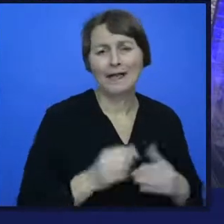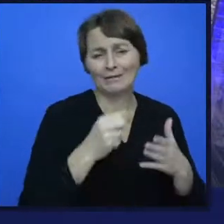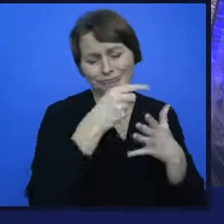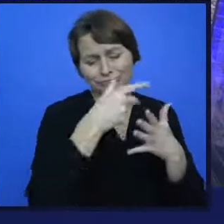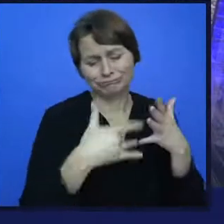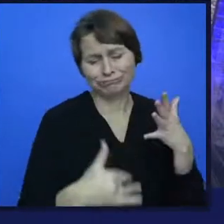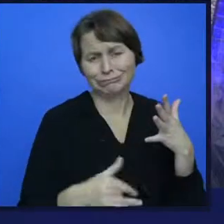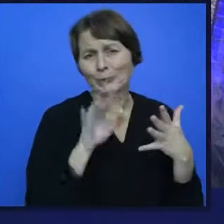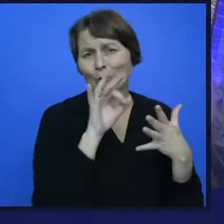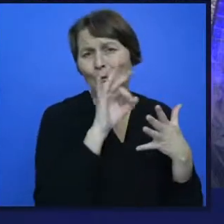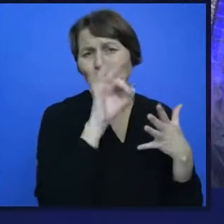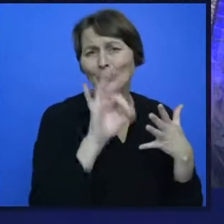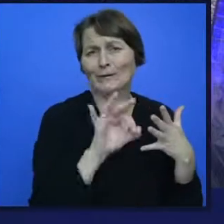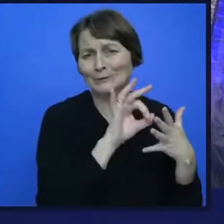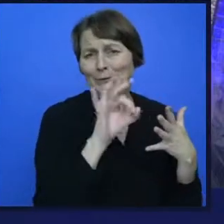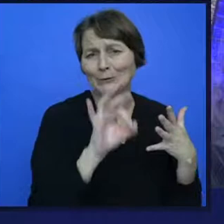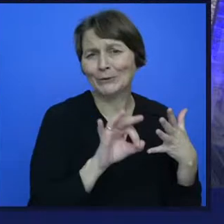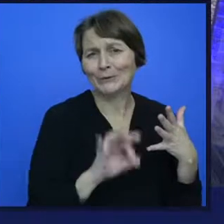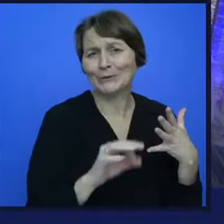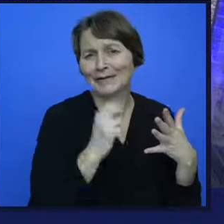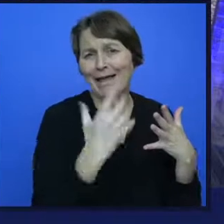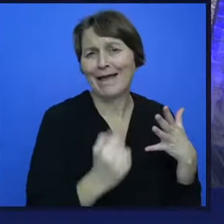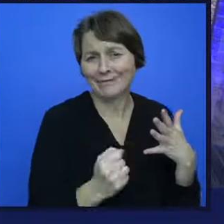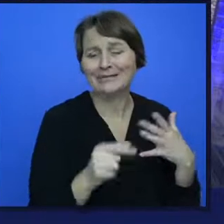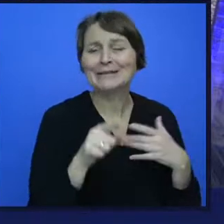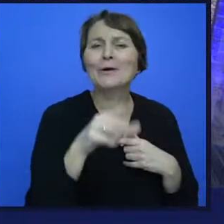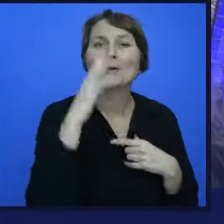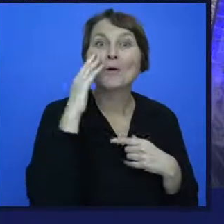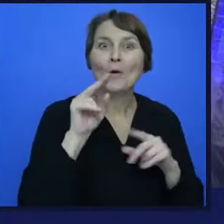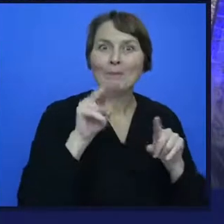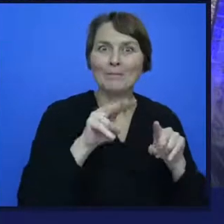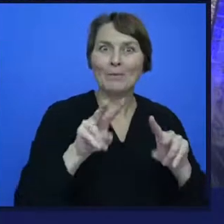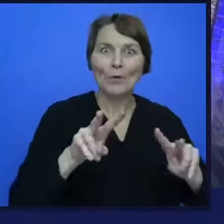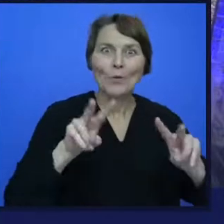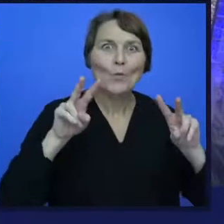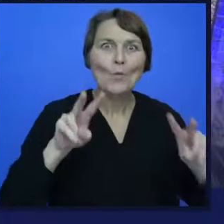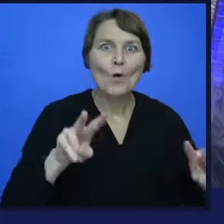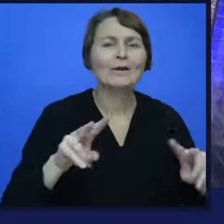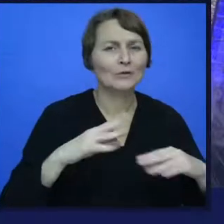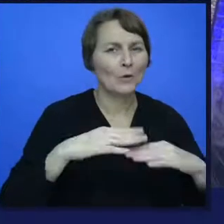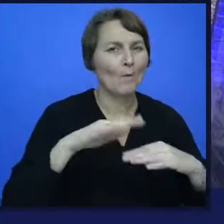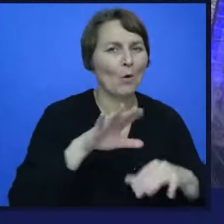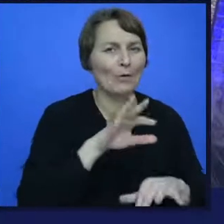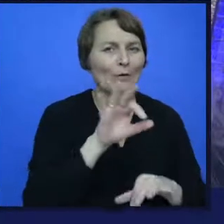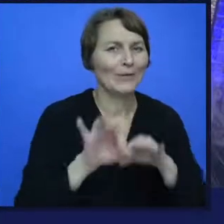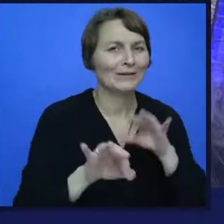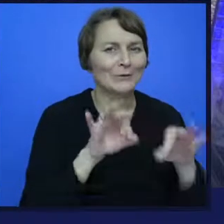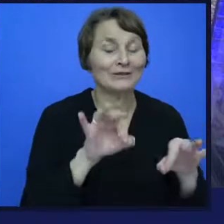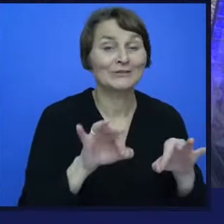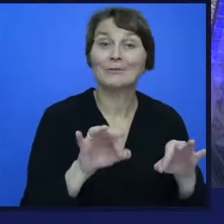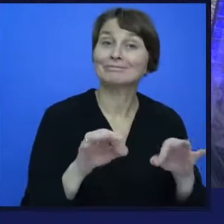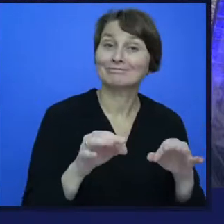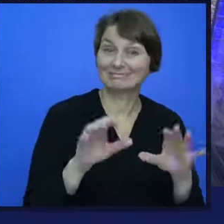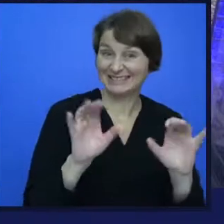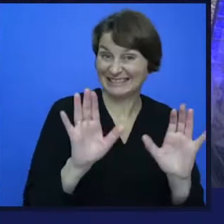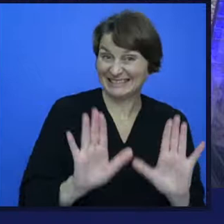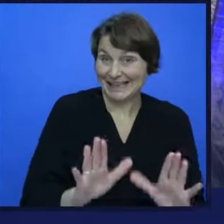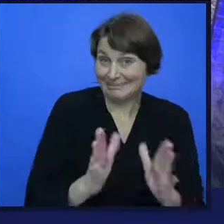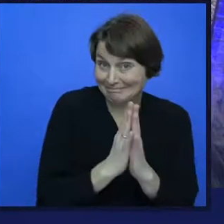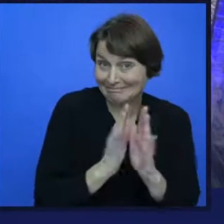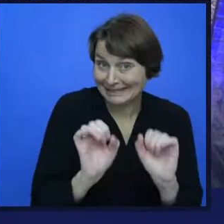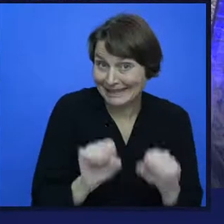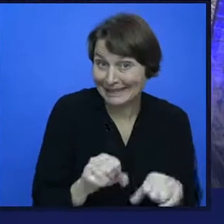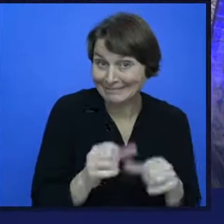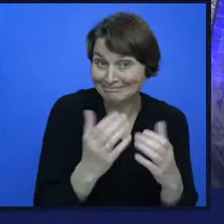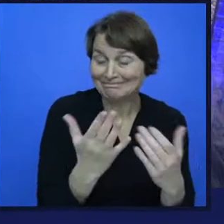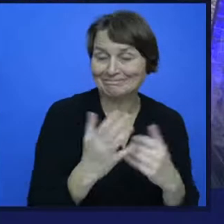sure that people in the stream, in the live chat, also have more questions for you. So feel free to stick around, and